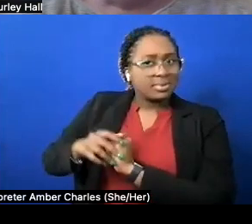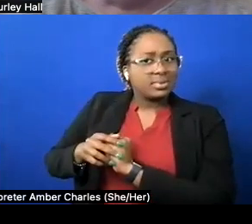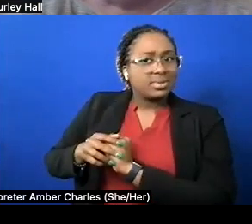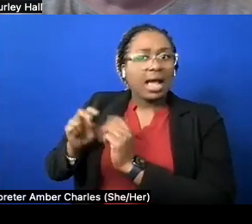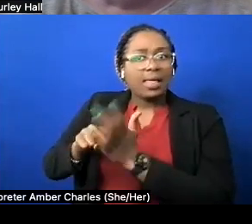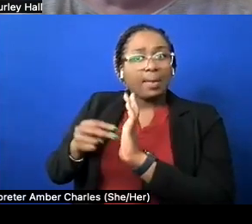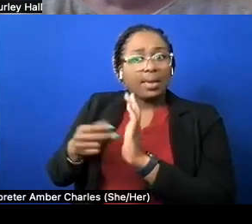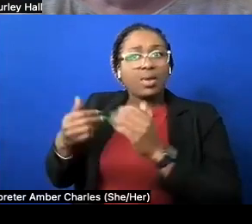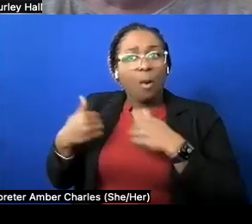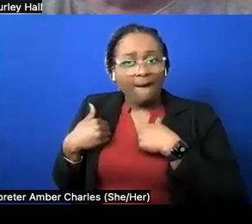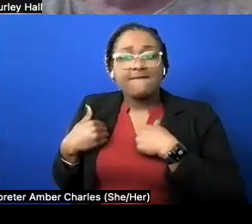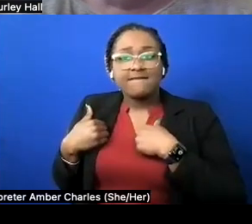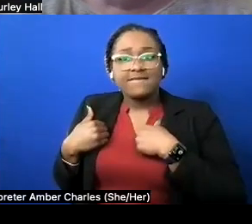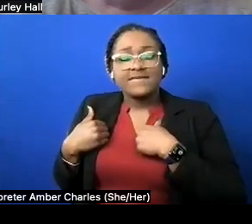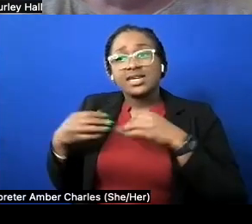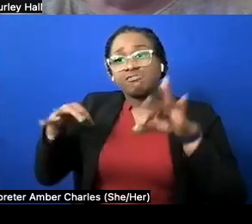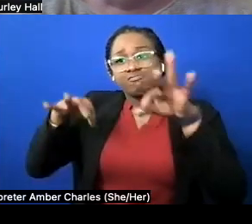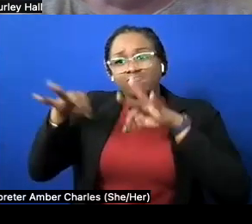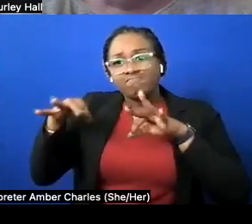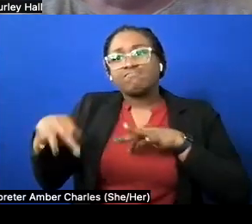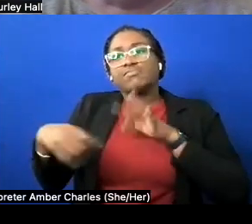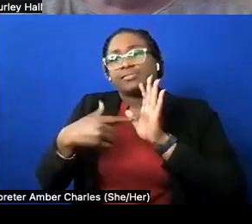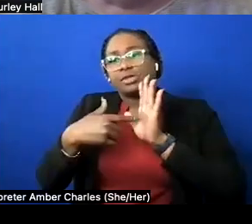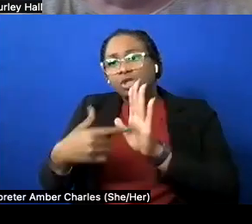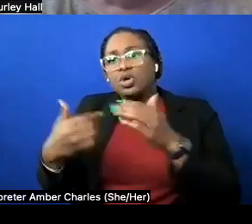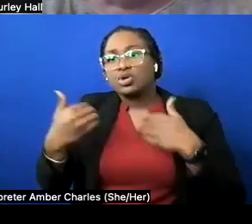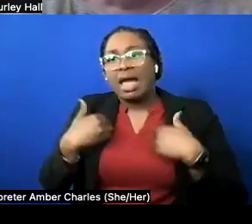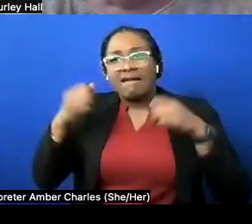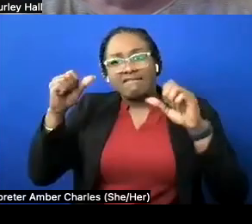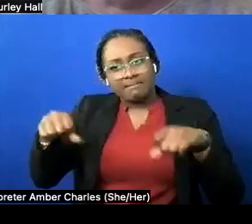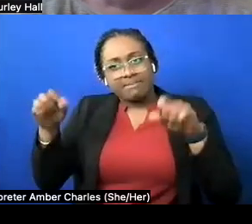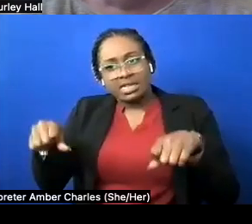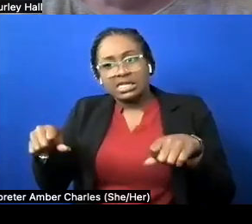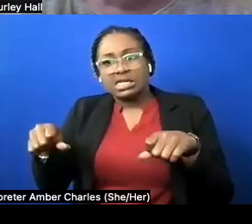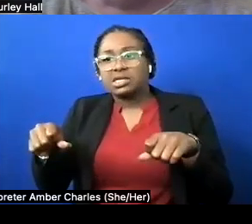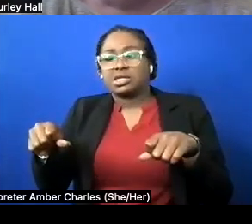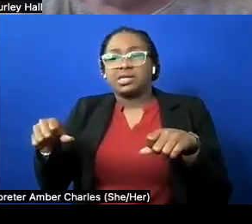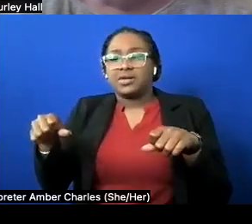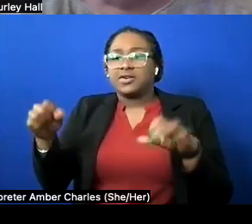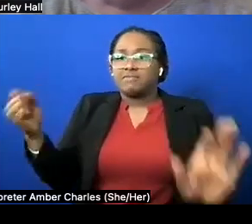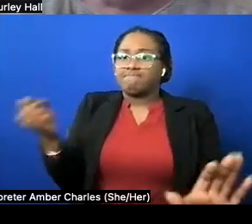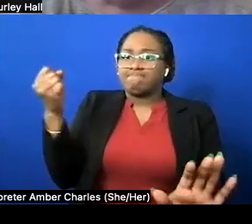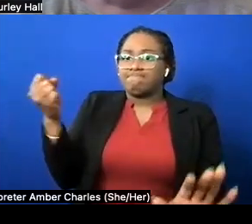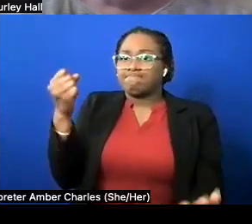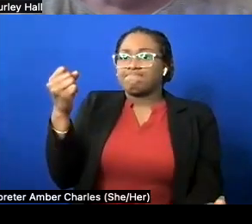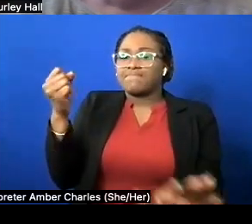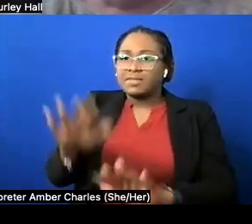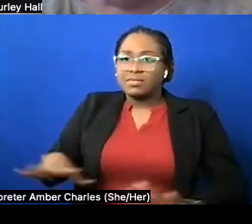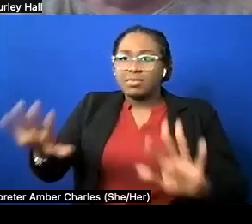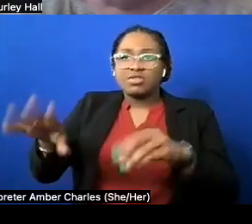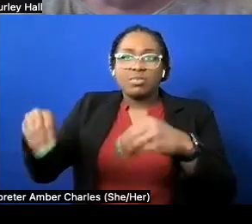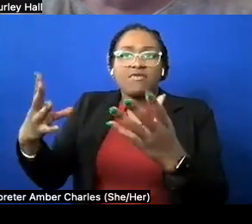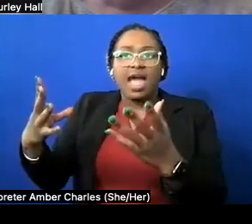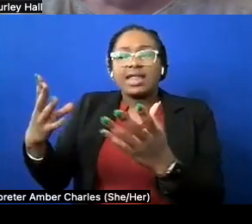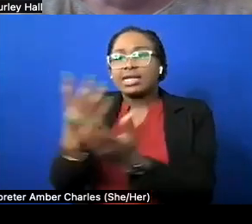you have demonstrated that you have the capability of holding space and offering protection and